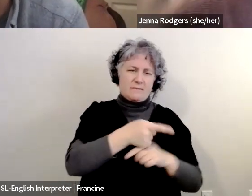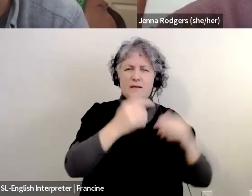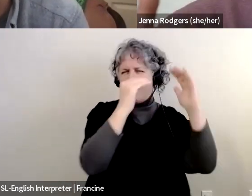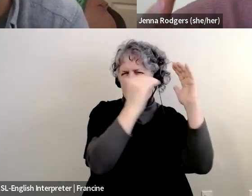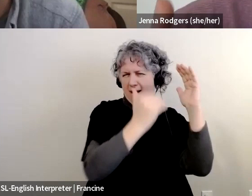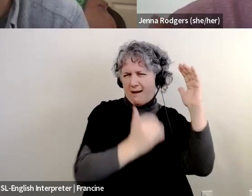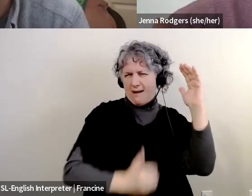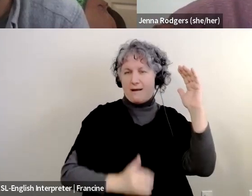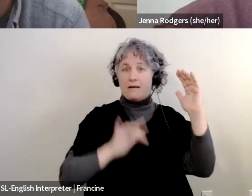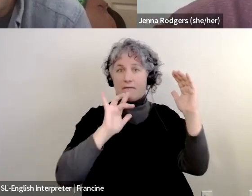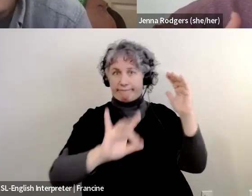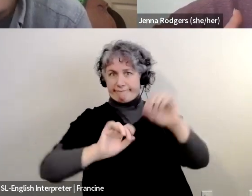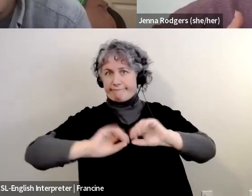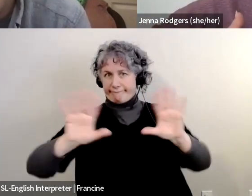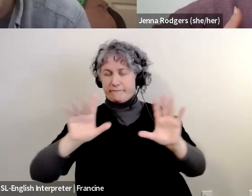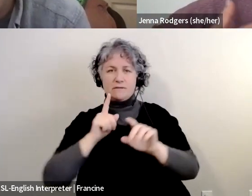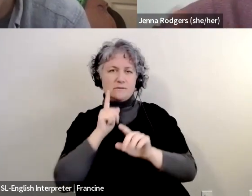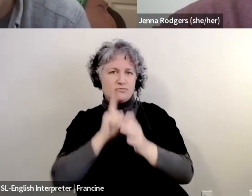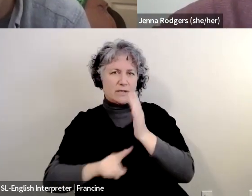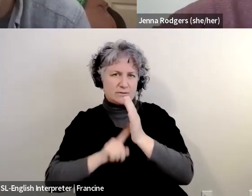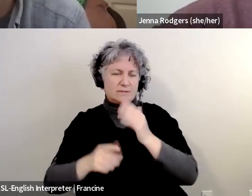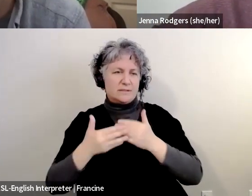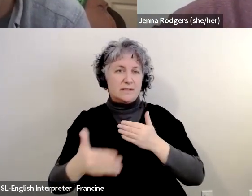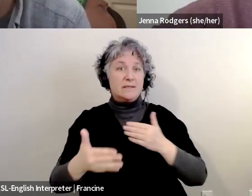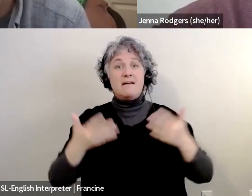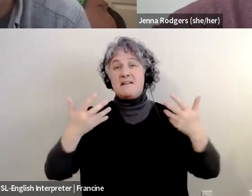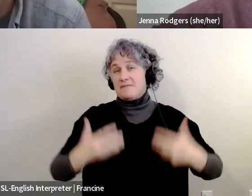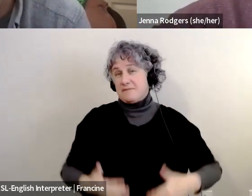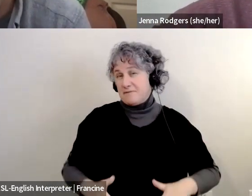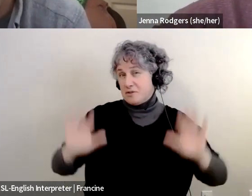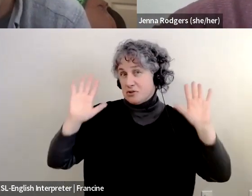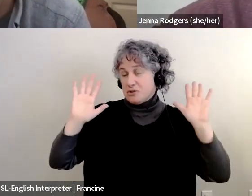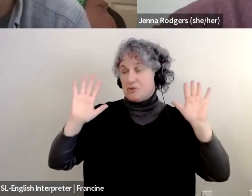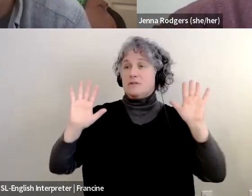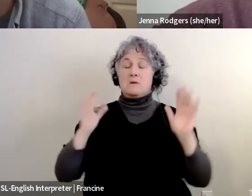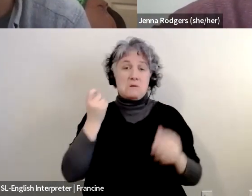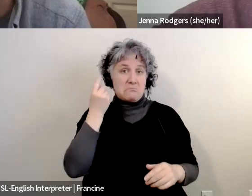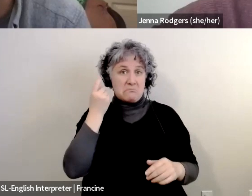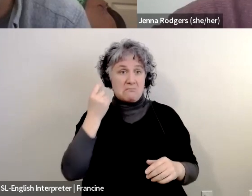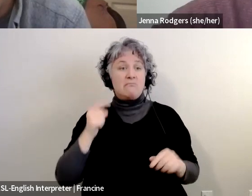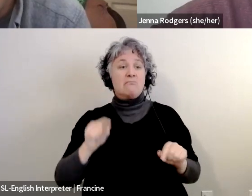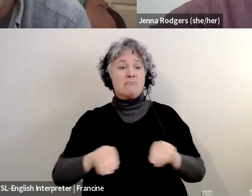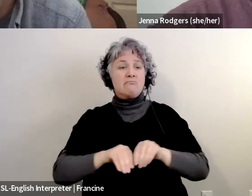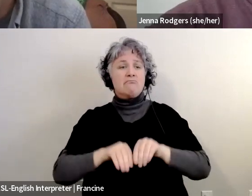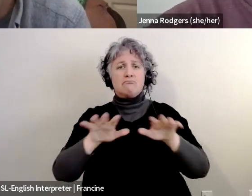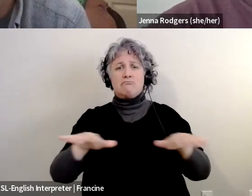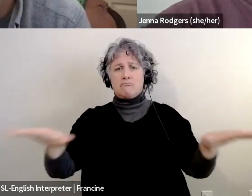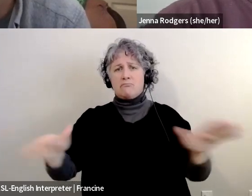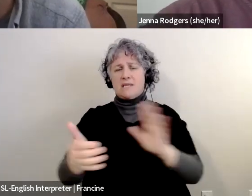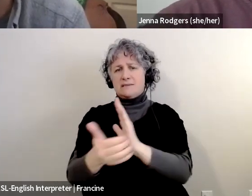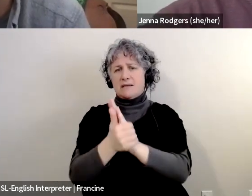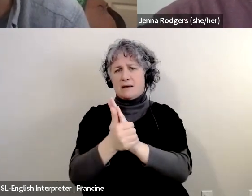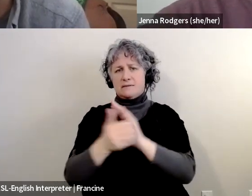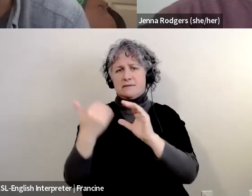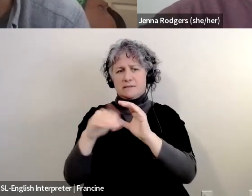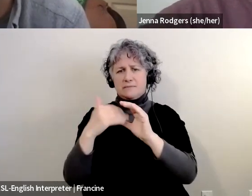That is the end of our session. Like I said, these will be shared out. The slides will be shared out to you